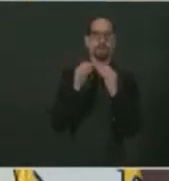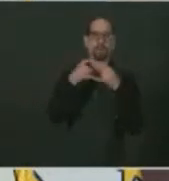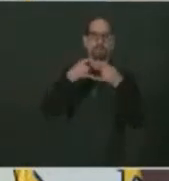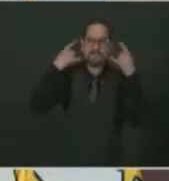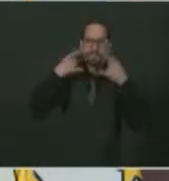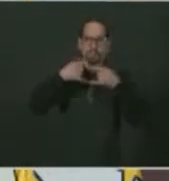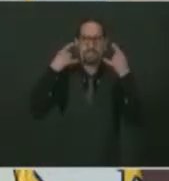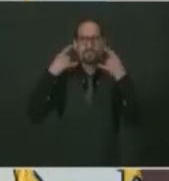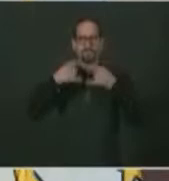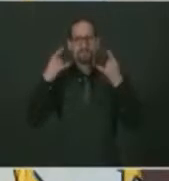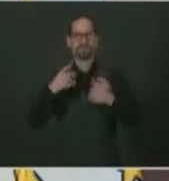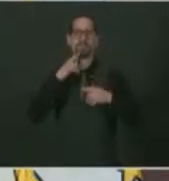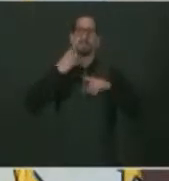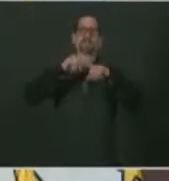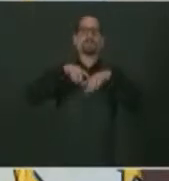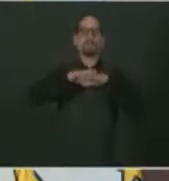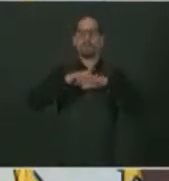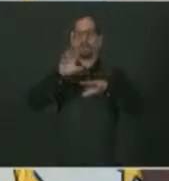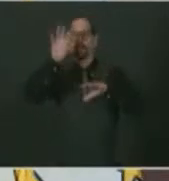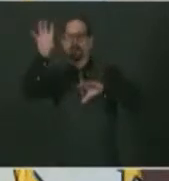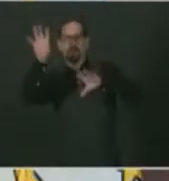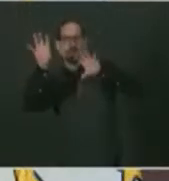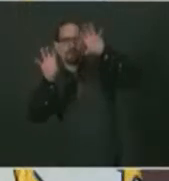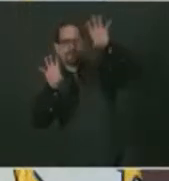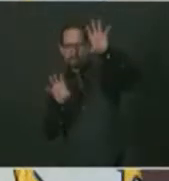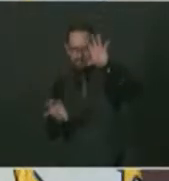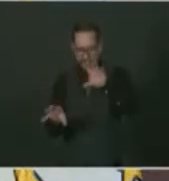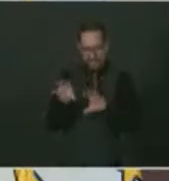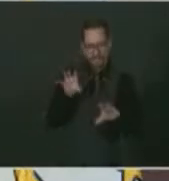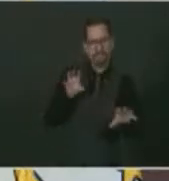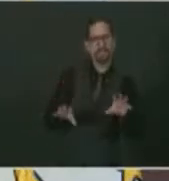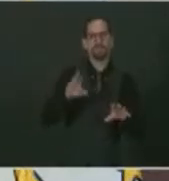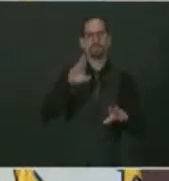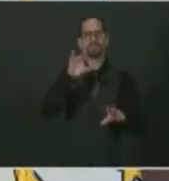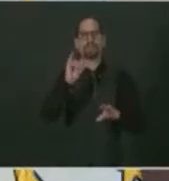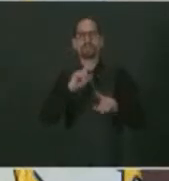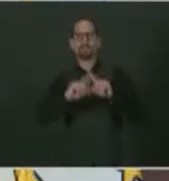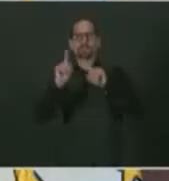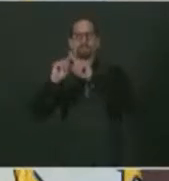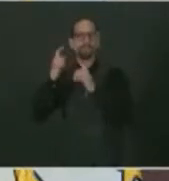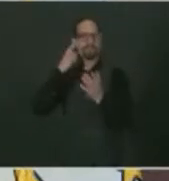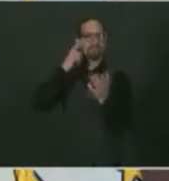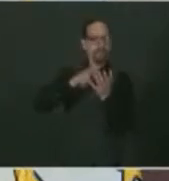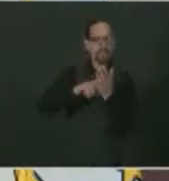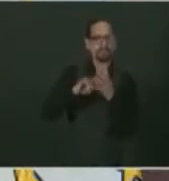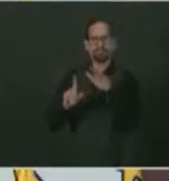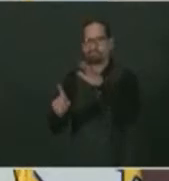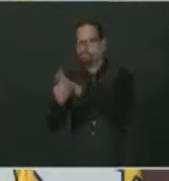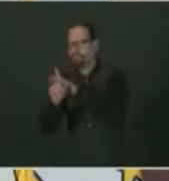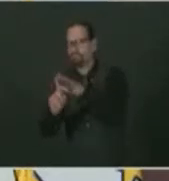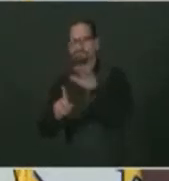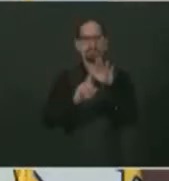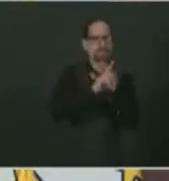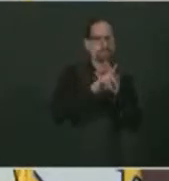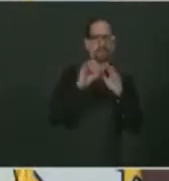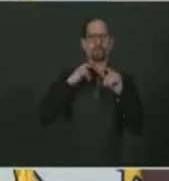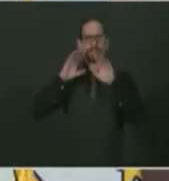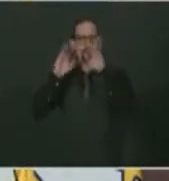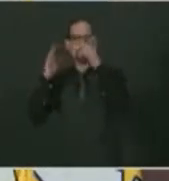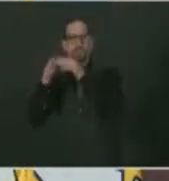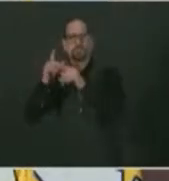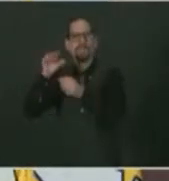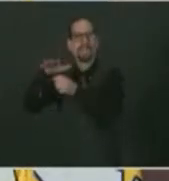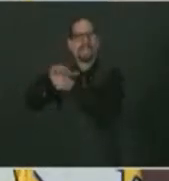demographics, all of which we want to continue to monitor and laser in on addressing so that we can continue